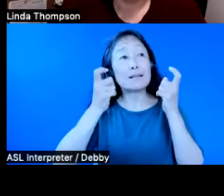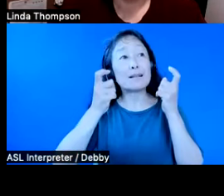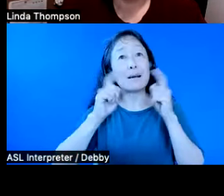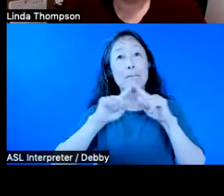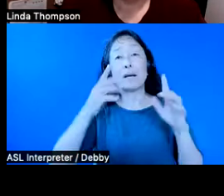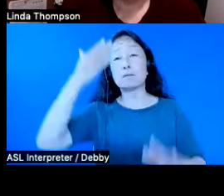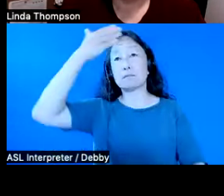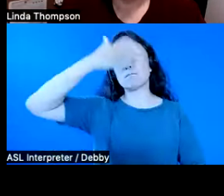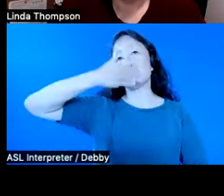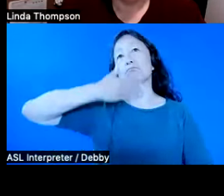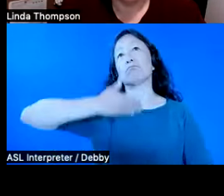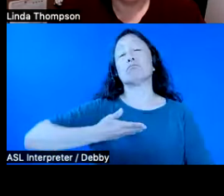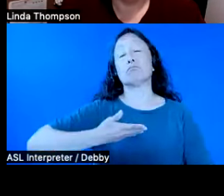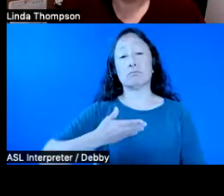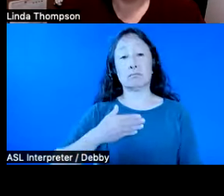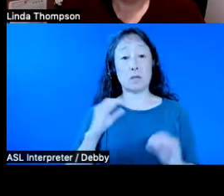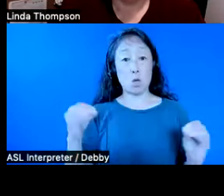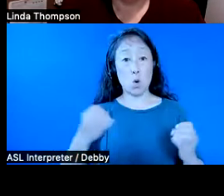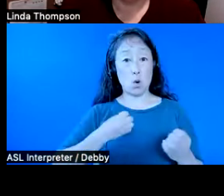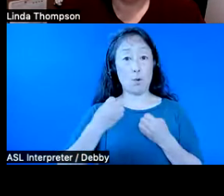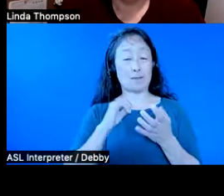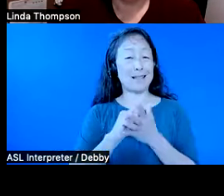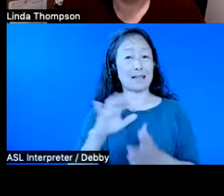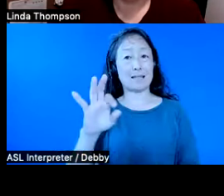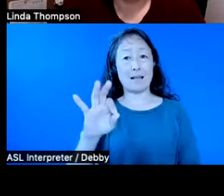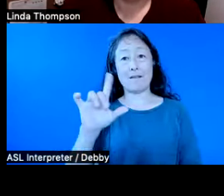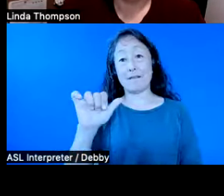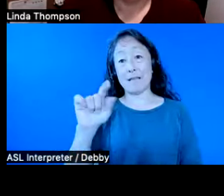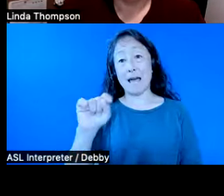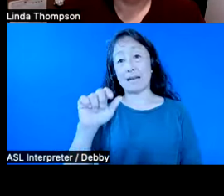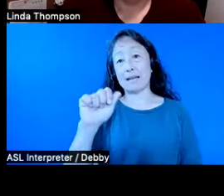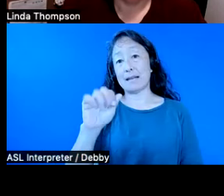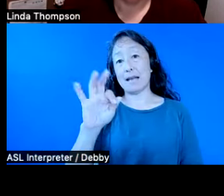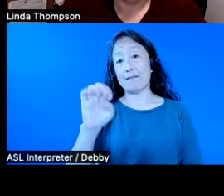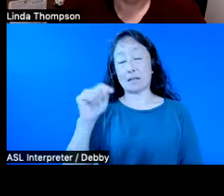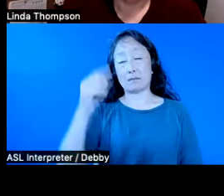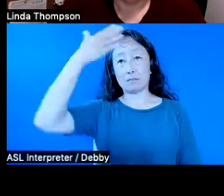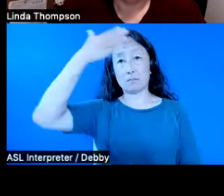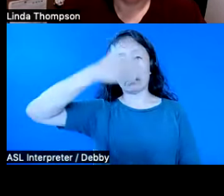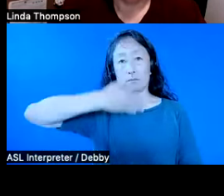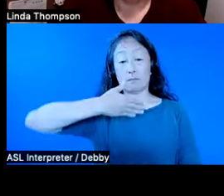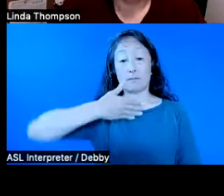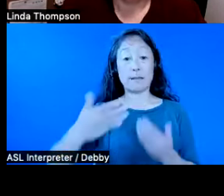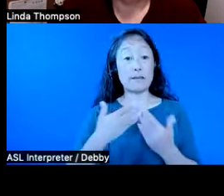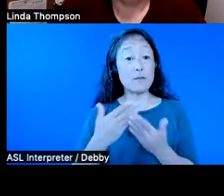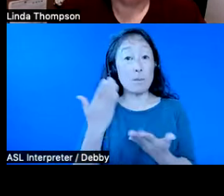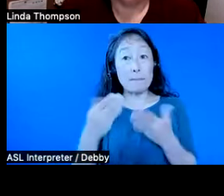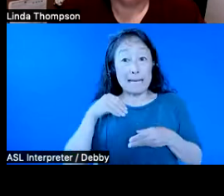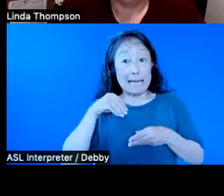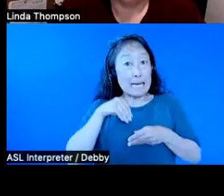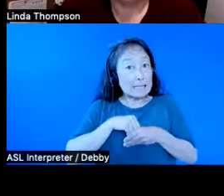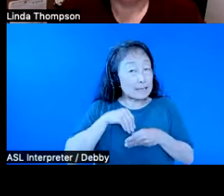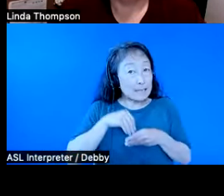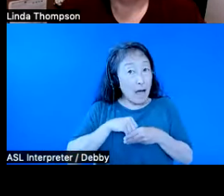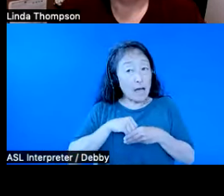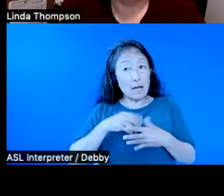show any emotion. That's just a flat affect. Yeah. Even though we may be internally